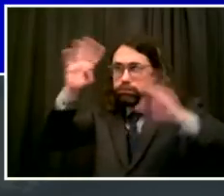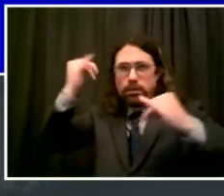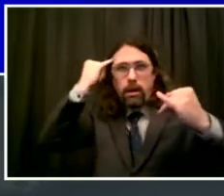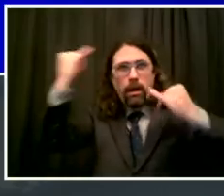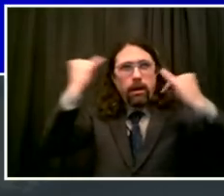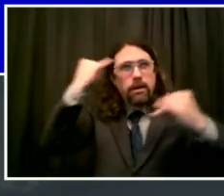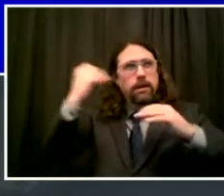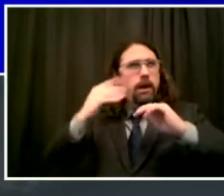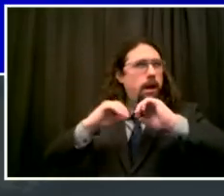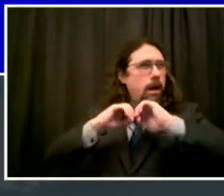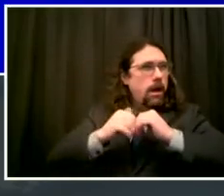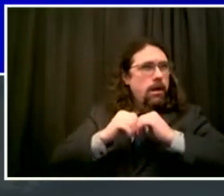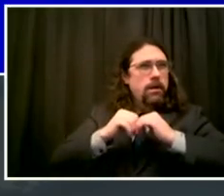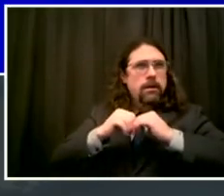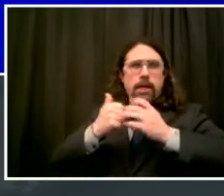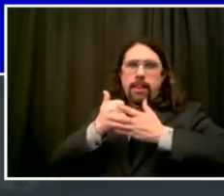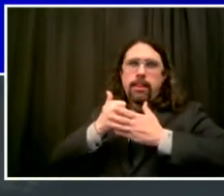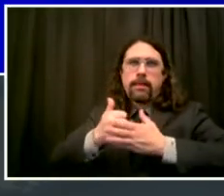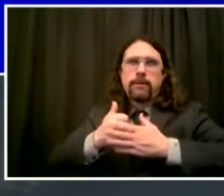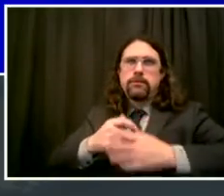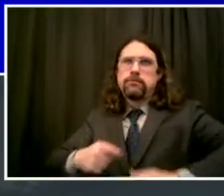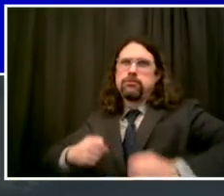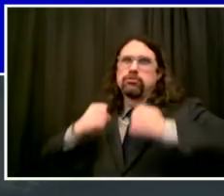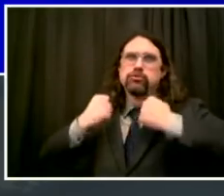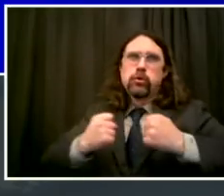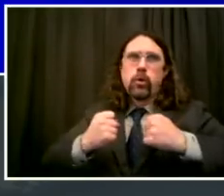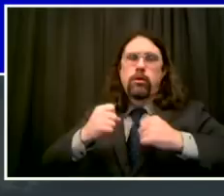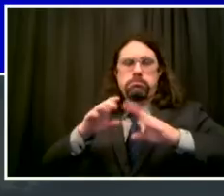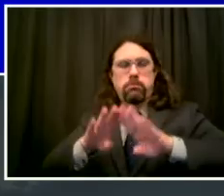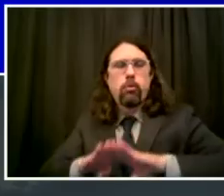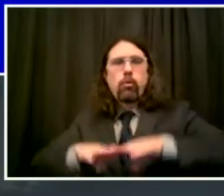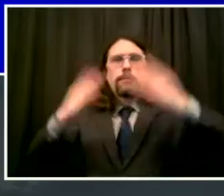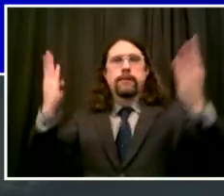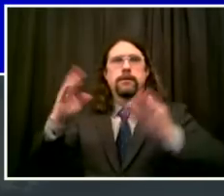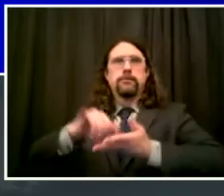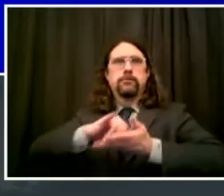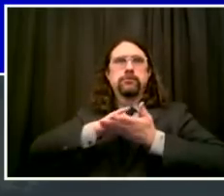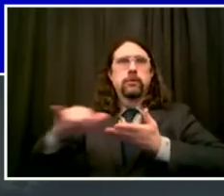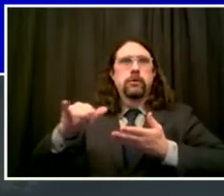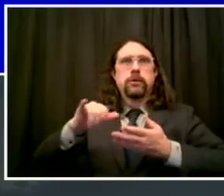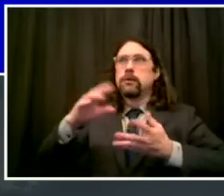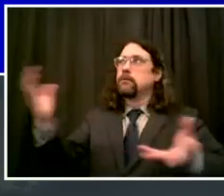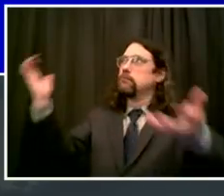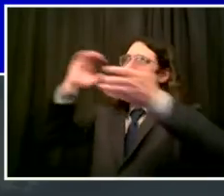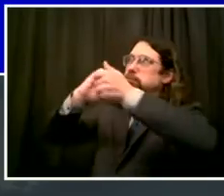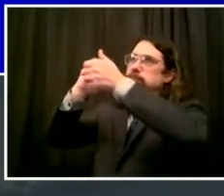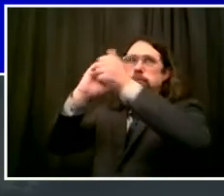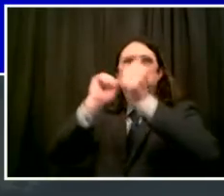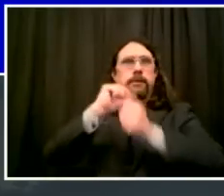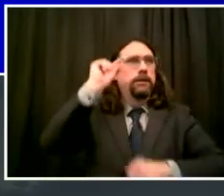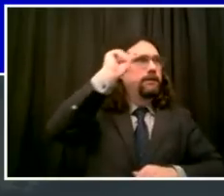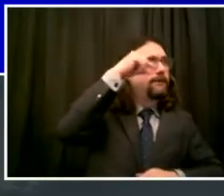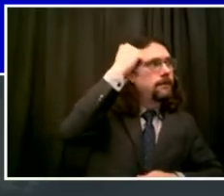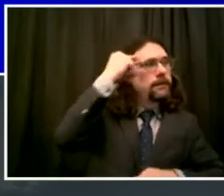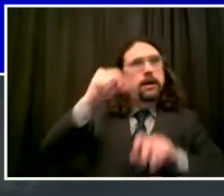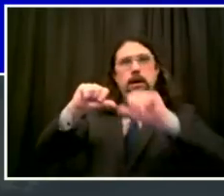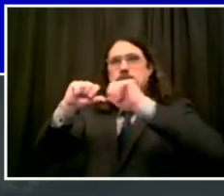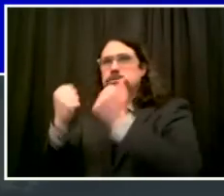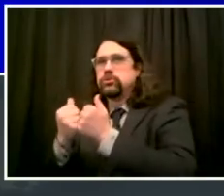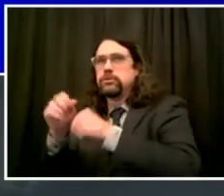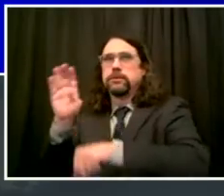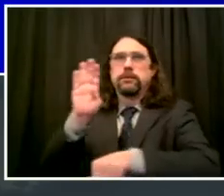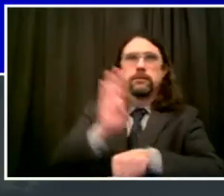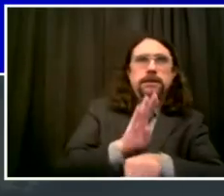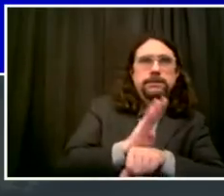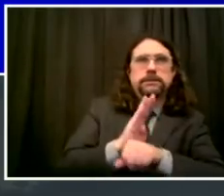the whole city government, can get all city agencies engaged in the work of helping our small businesses back. Look,